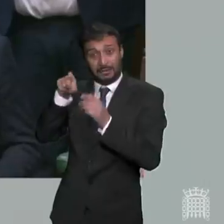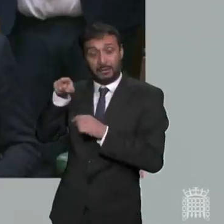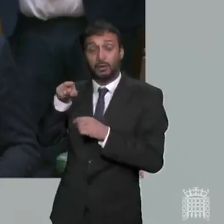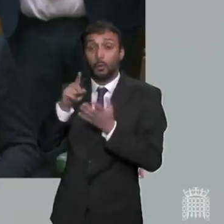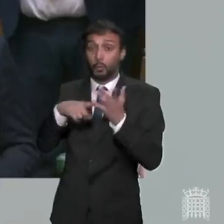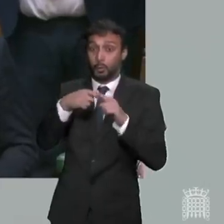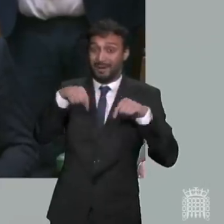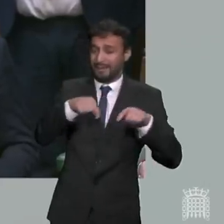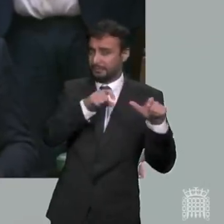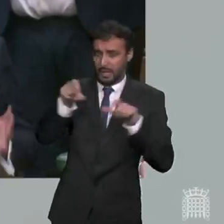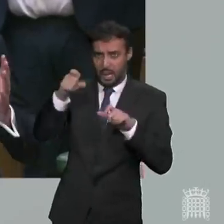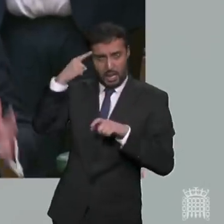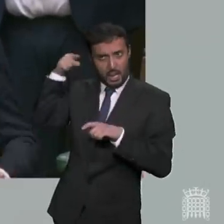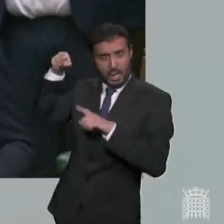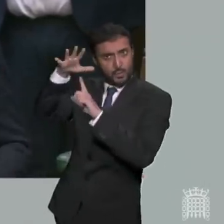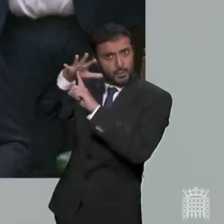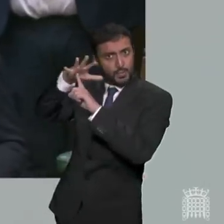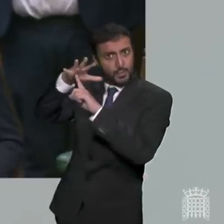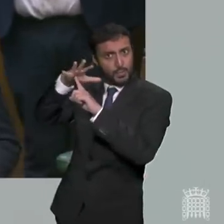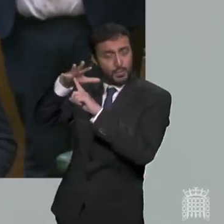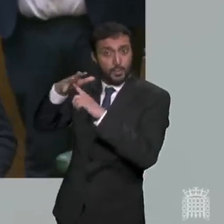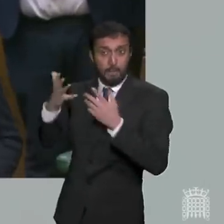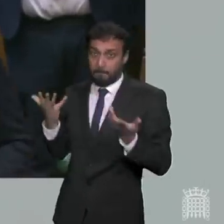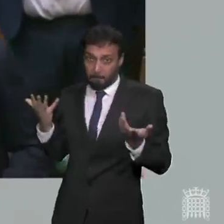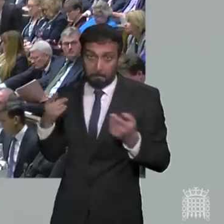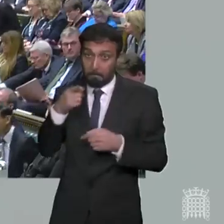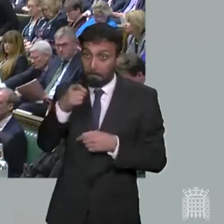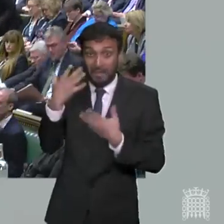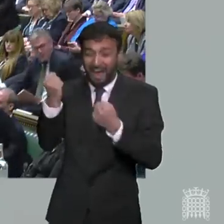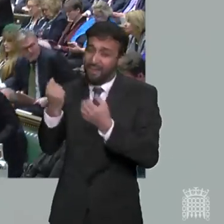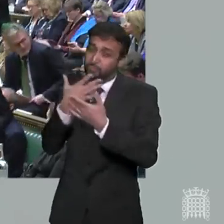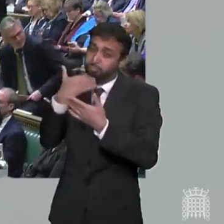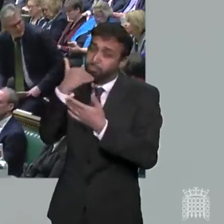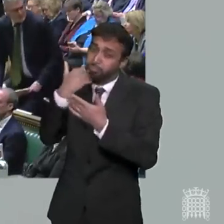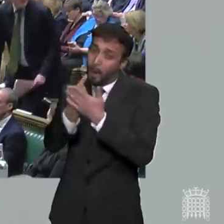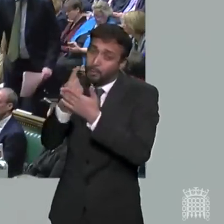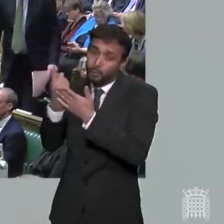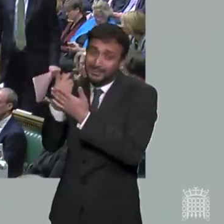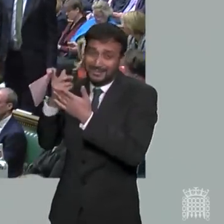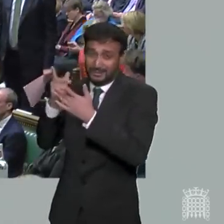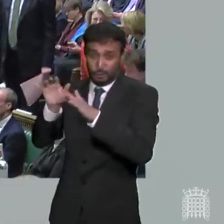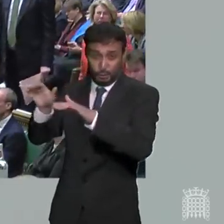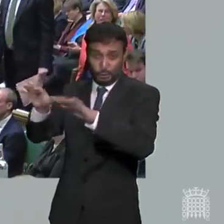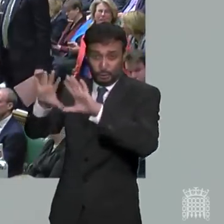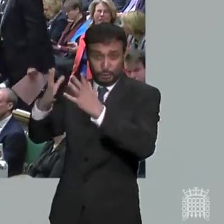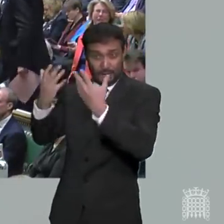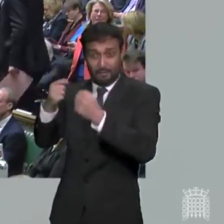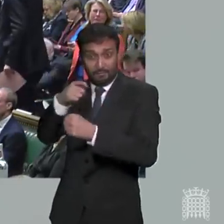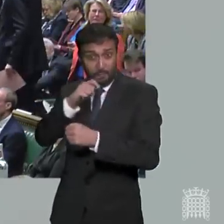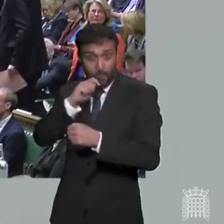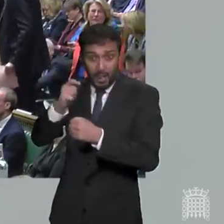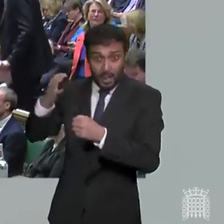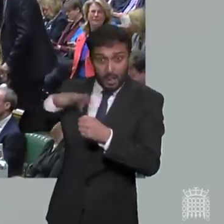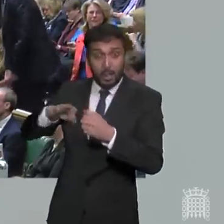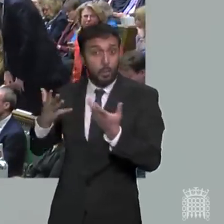government to meet the challenges and capture the opportunities that exist in the region. Yeah. Well, Mr. Speaker, last year's integrated